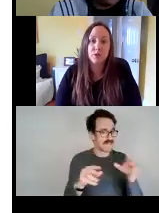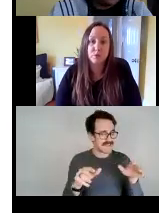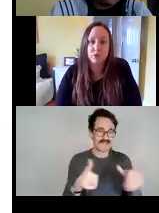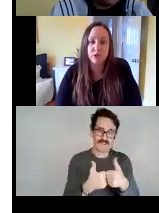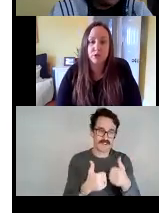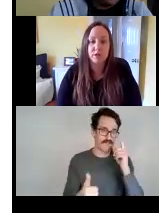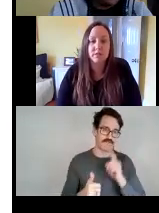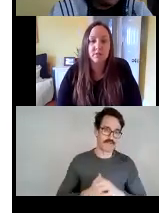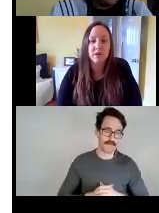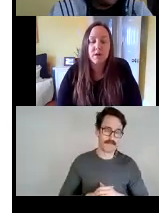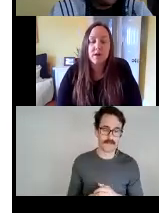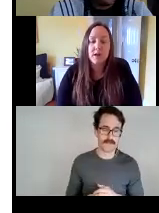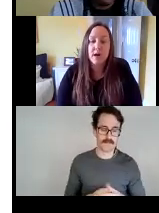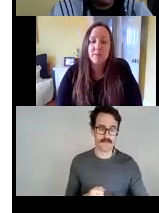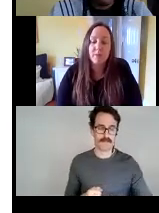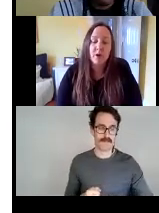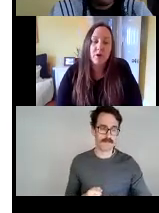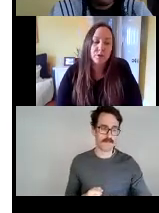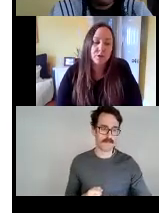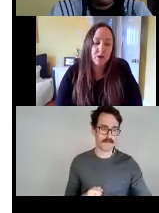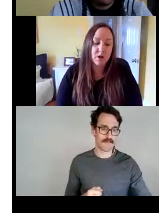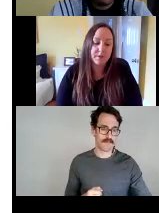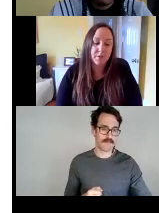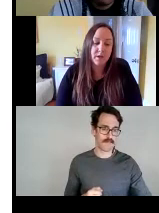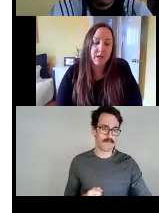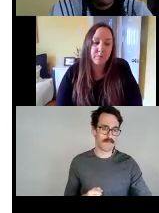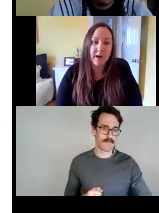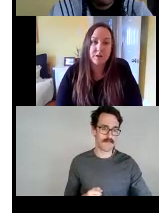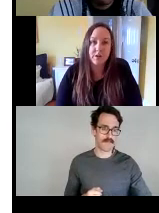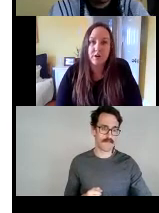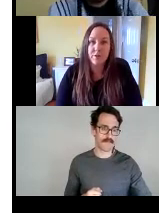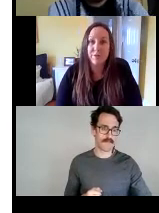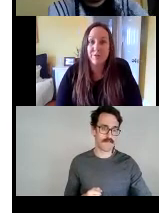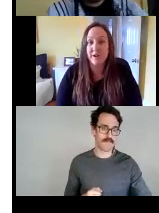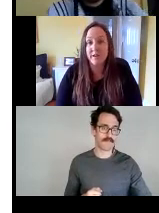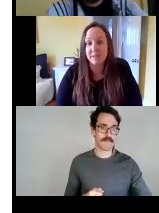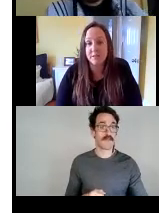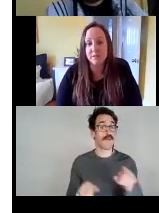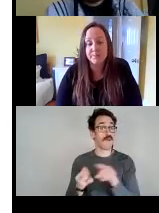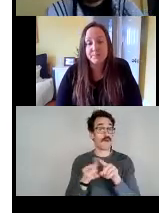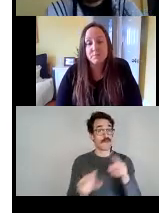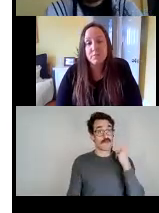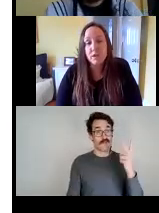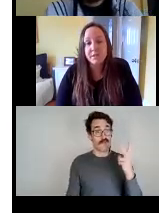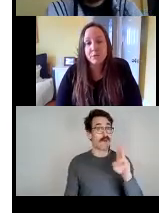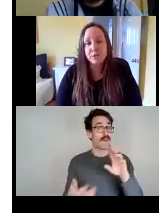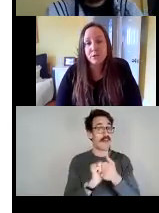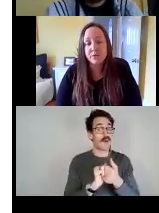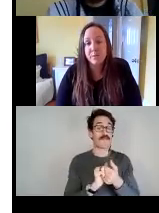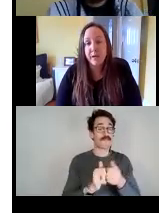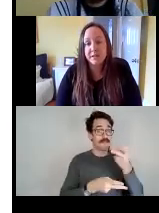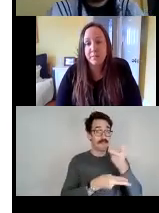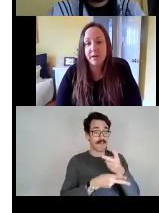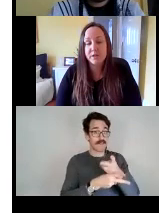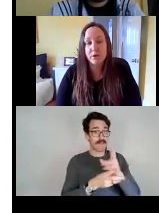to those restrictions. And we also saw an impact on caregiver finances as a result